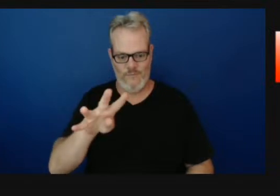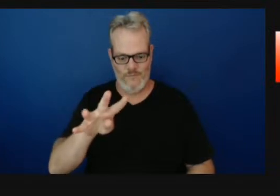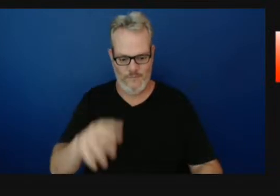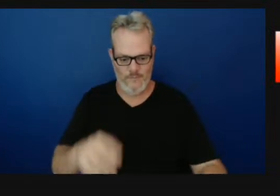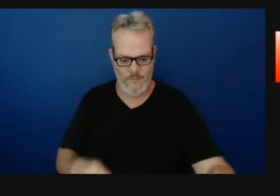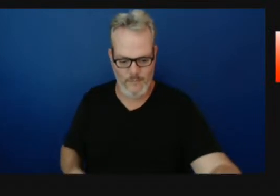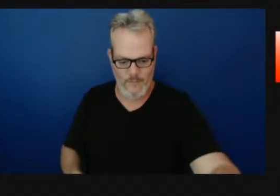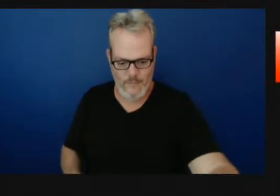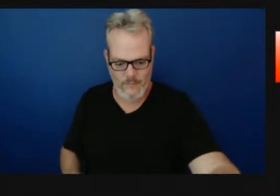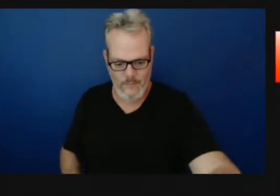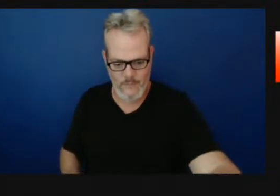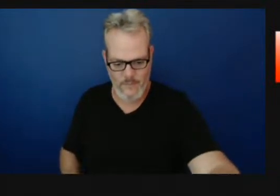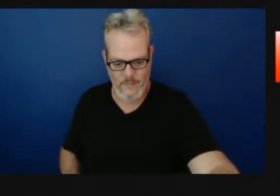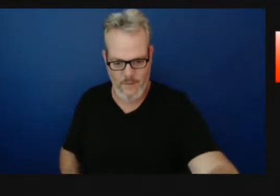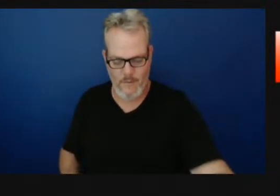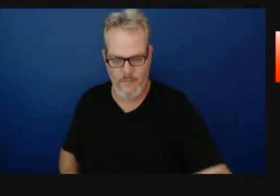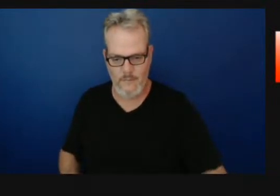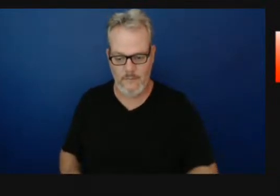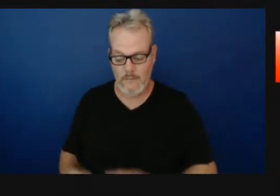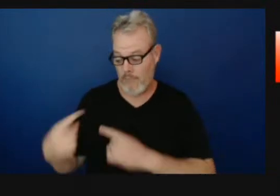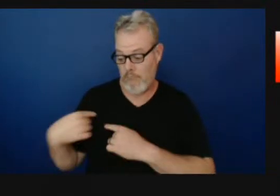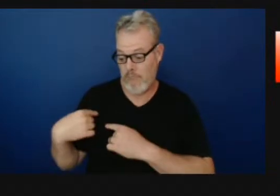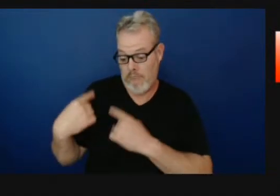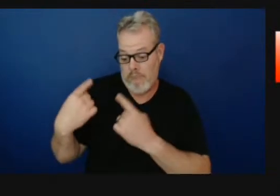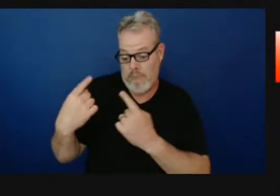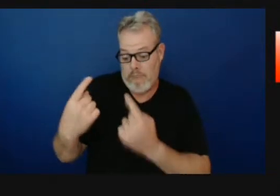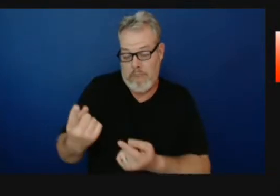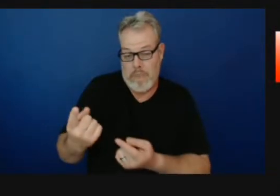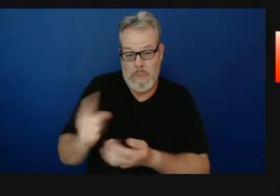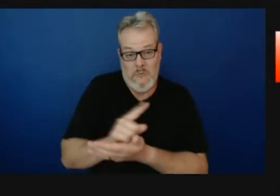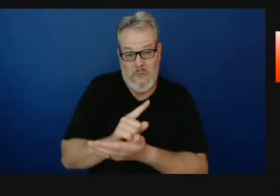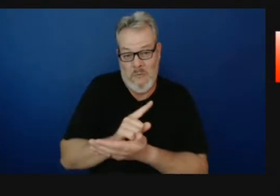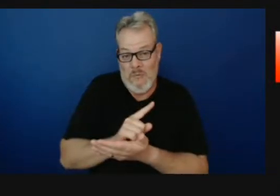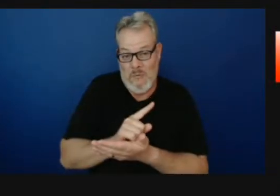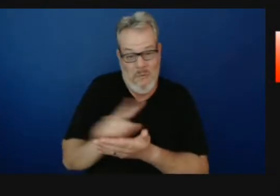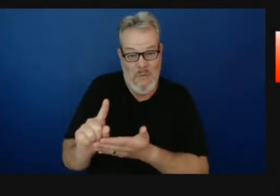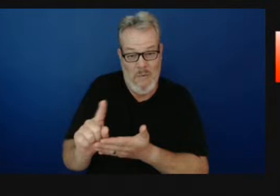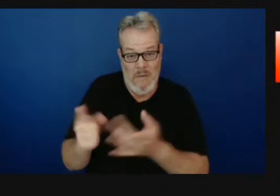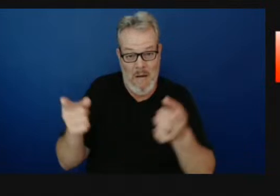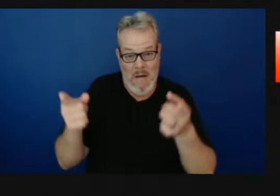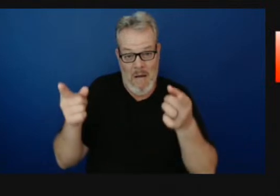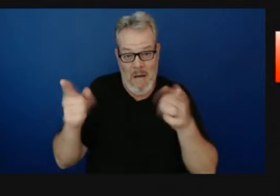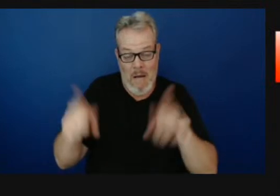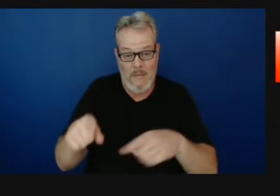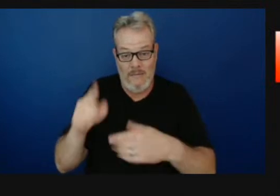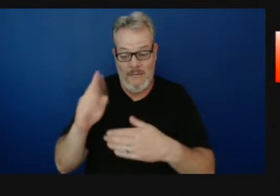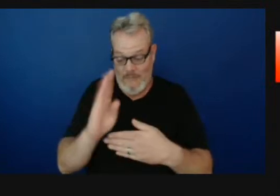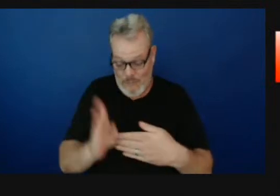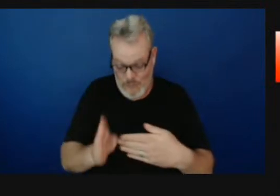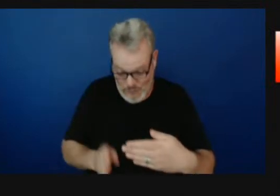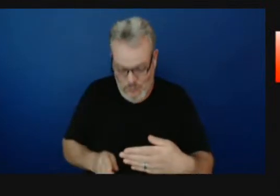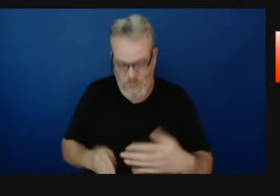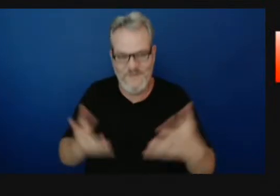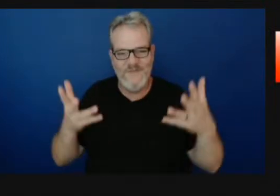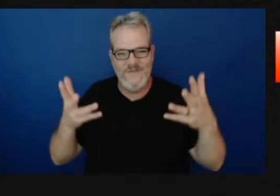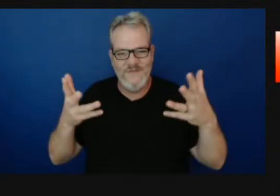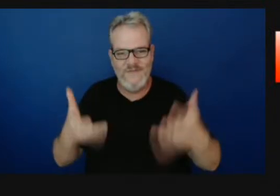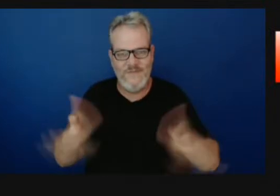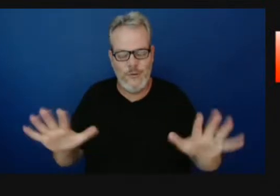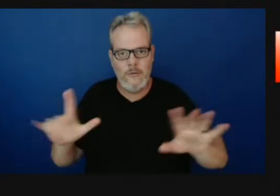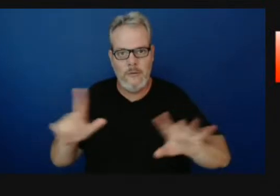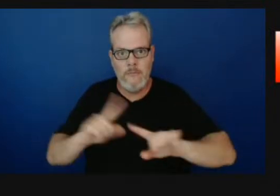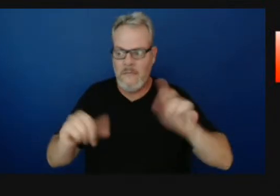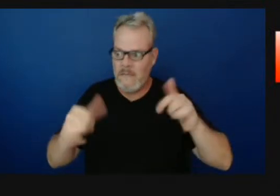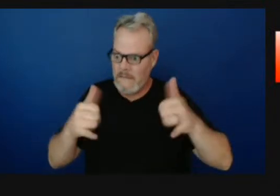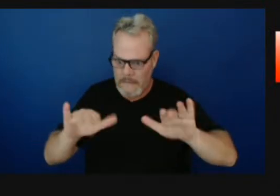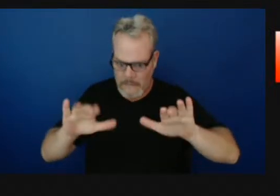than a week since that intrusion on Kilauea's Upper East Rift was declared over. but there's been plenty of action on the ground to